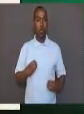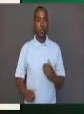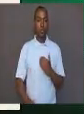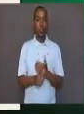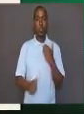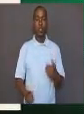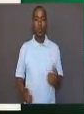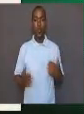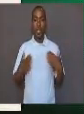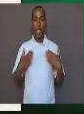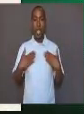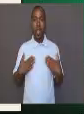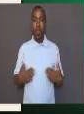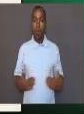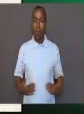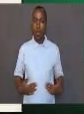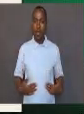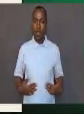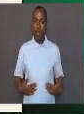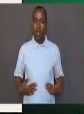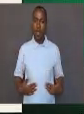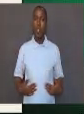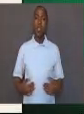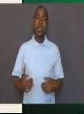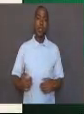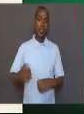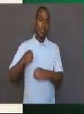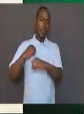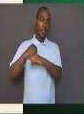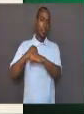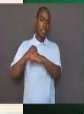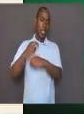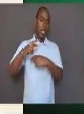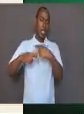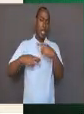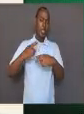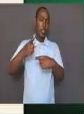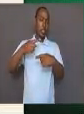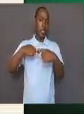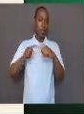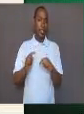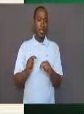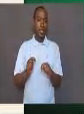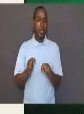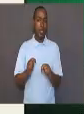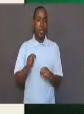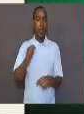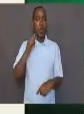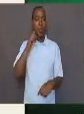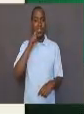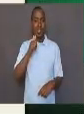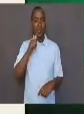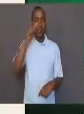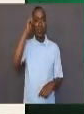body sets up an immune reaction, and he or she can become